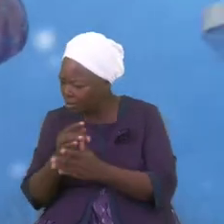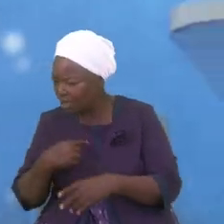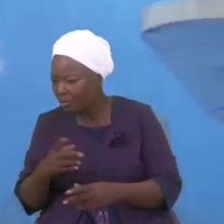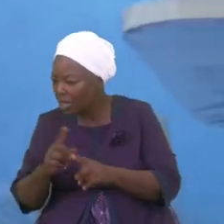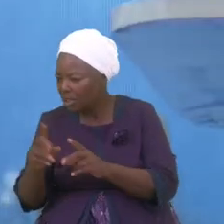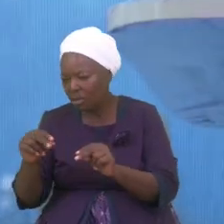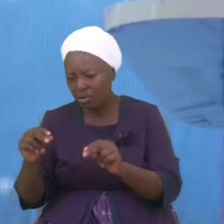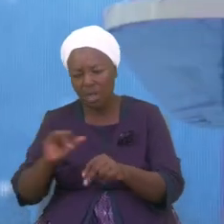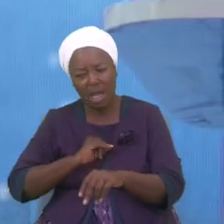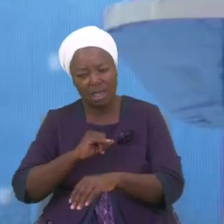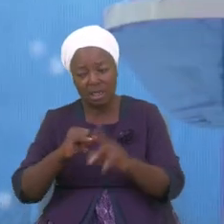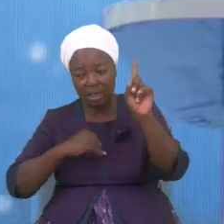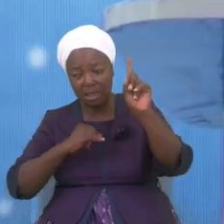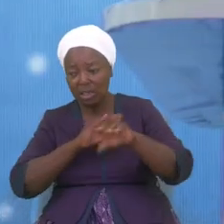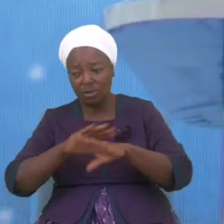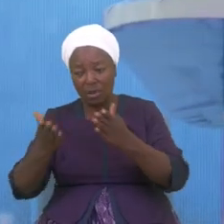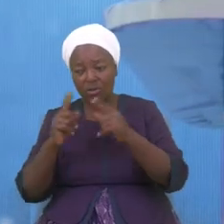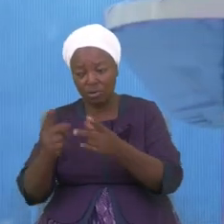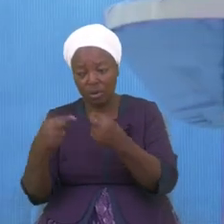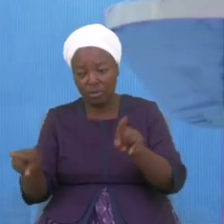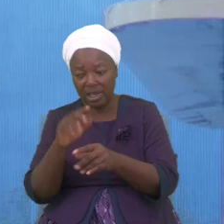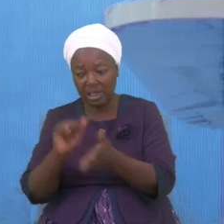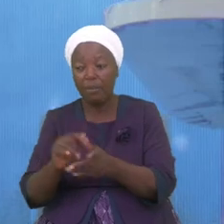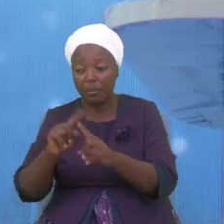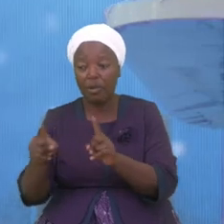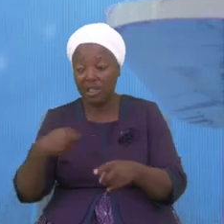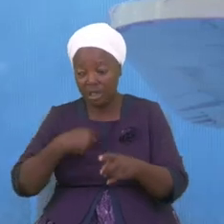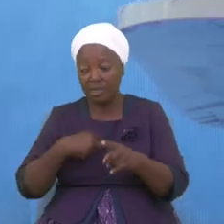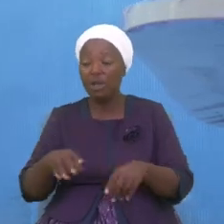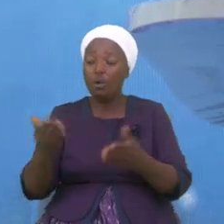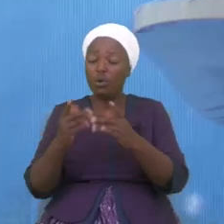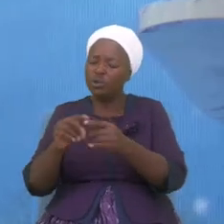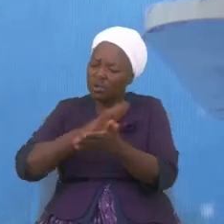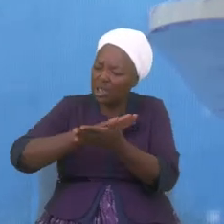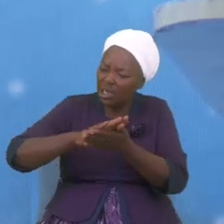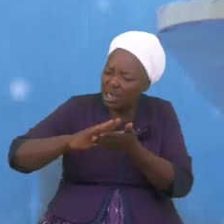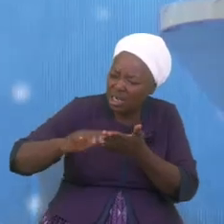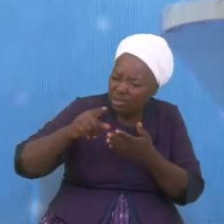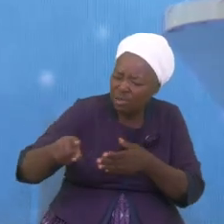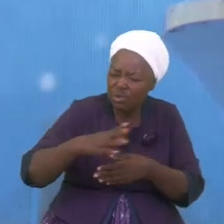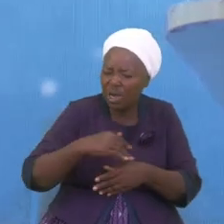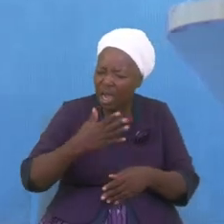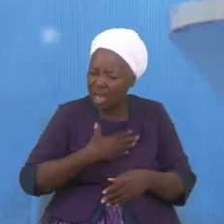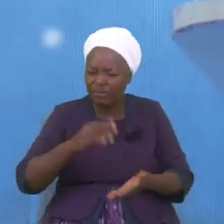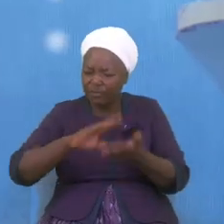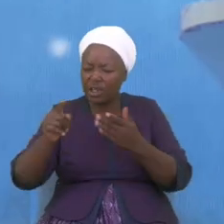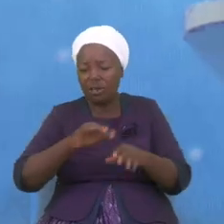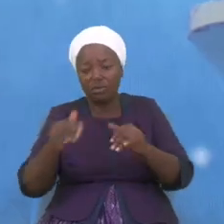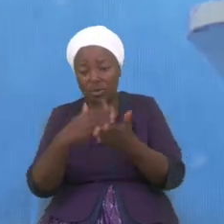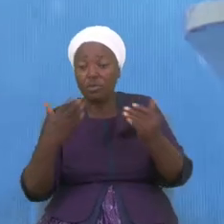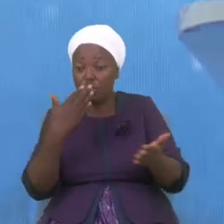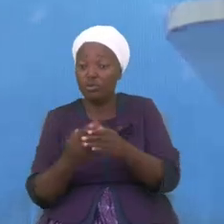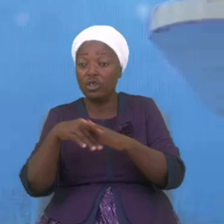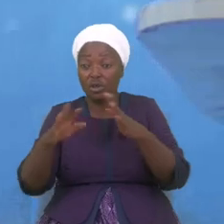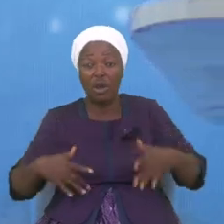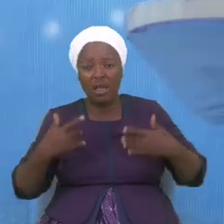you, as you are coming, I want to cleanse you and I want to forgive you and I want to, you know, do something good in your life. And the bad